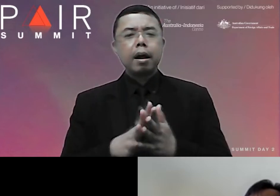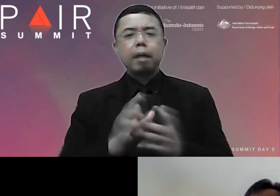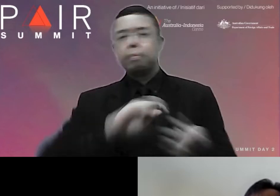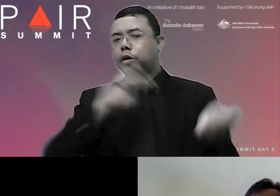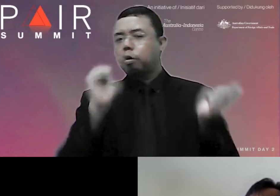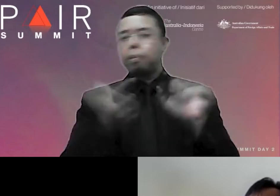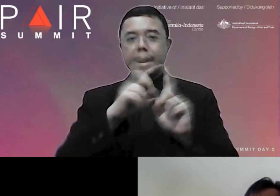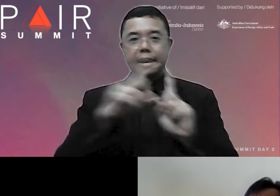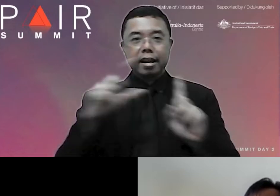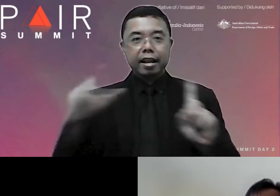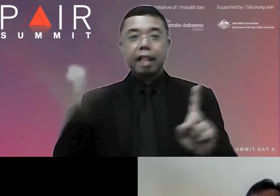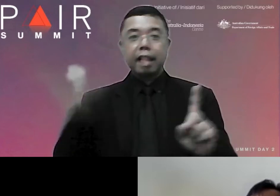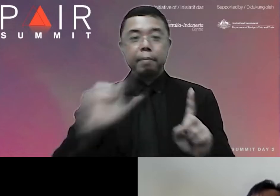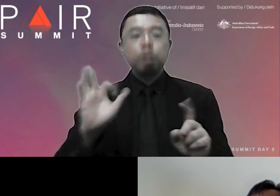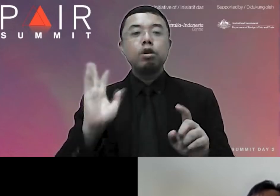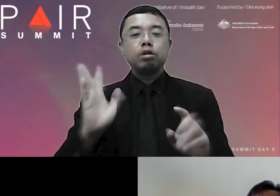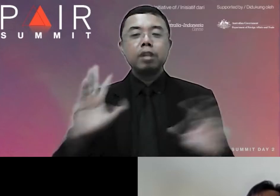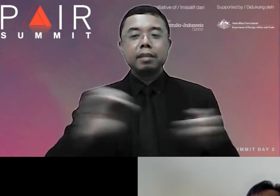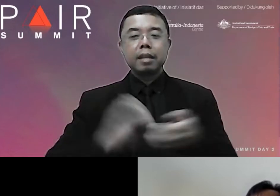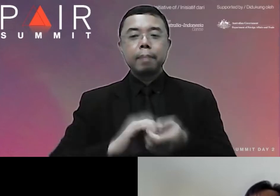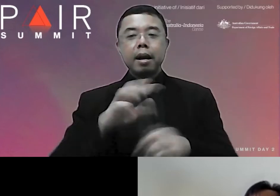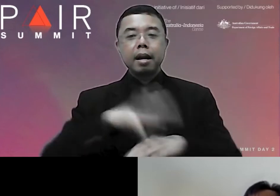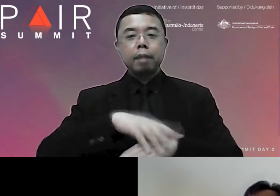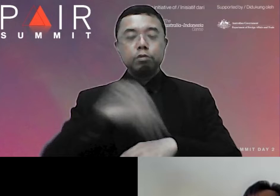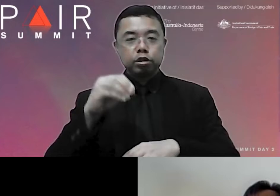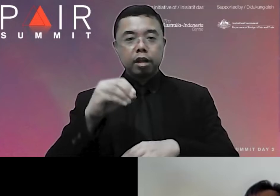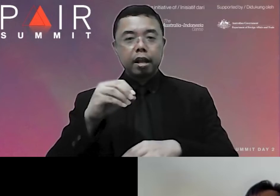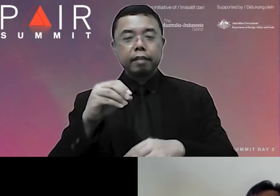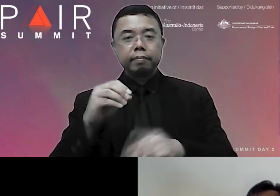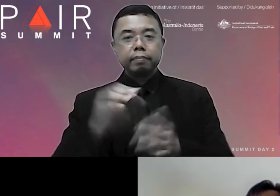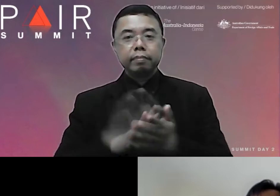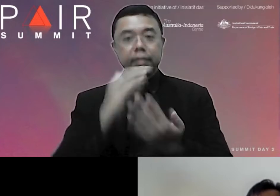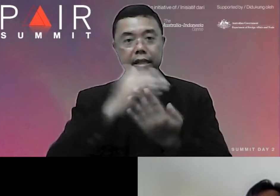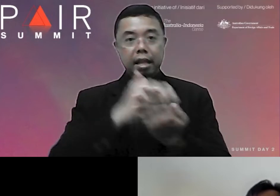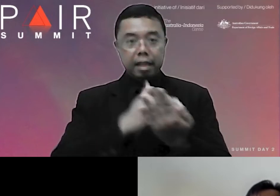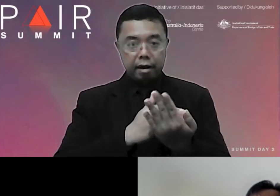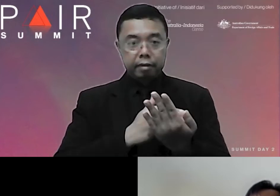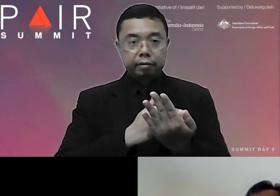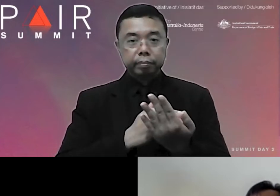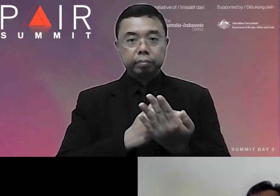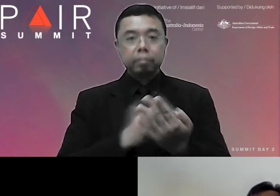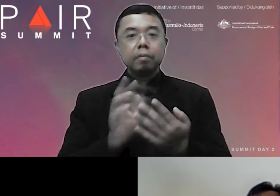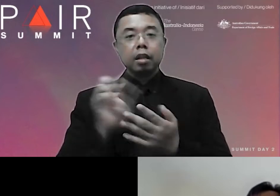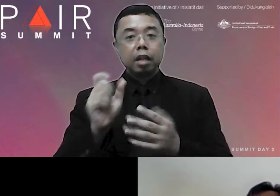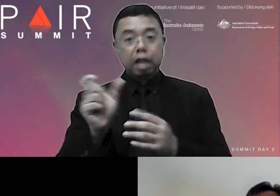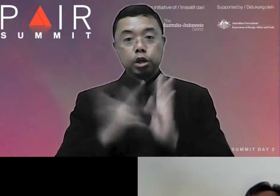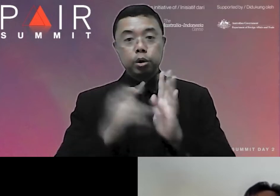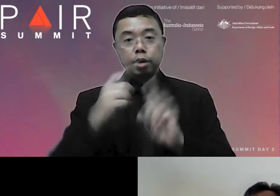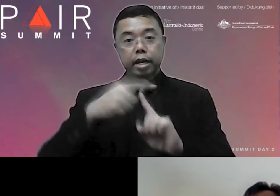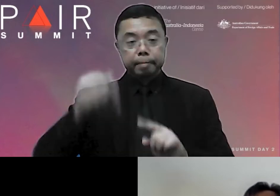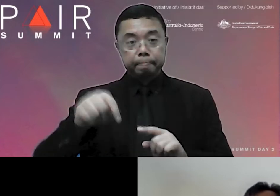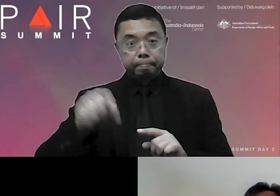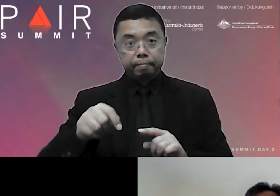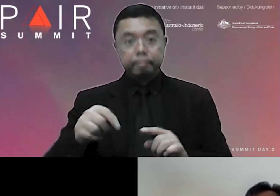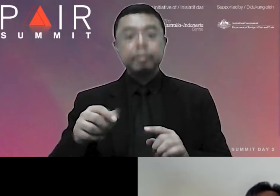with Center for Health Data. And I think this unit with strong leadership and finally